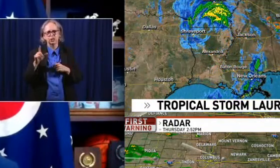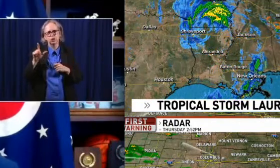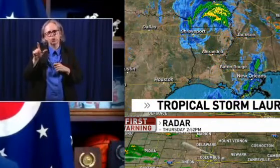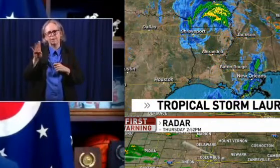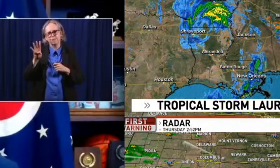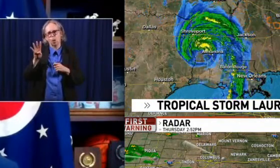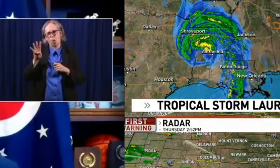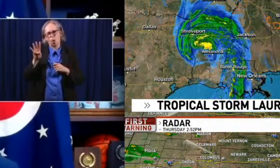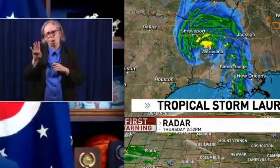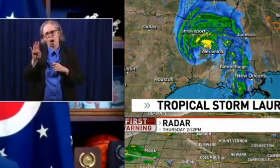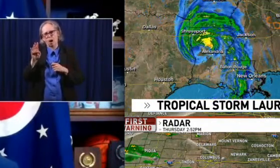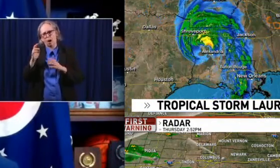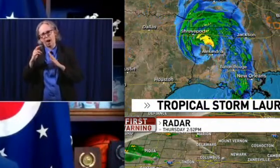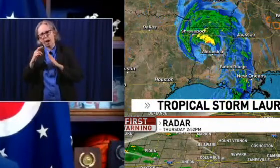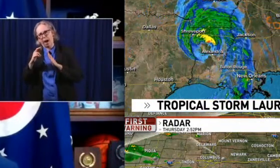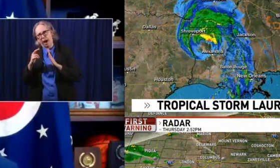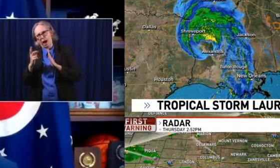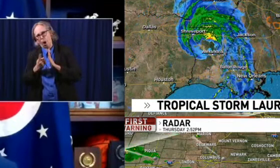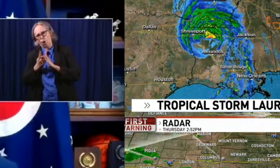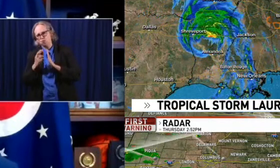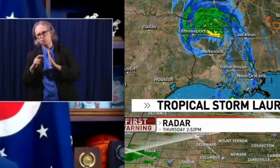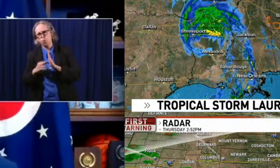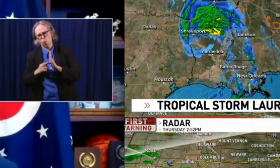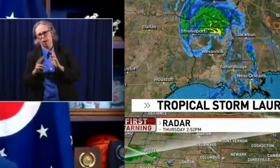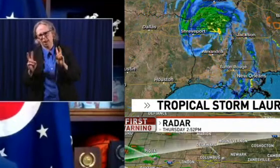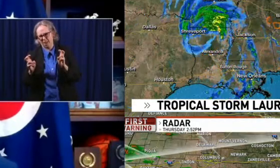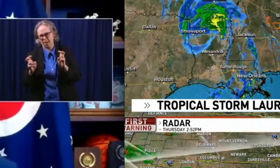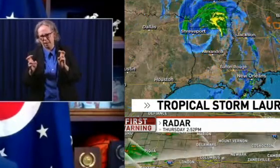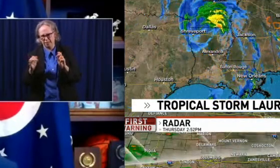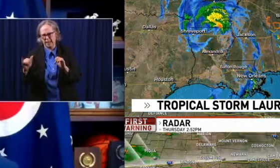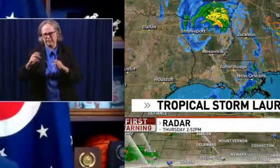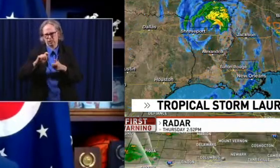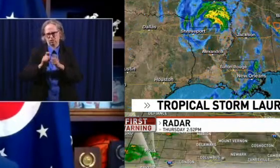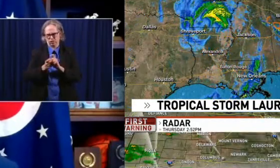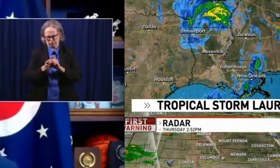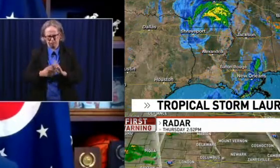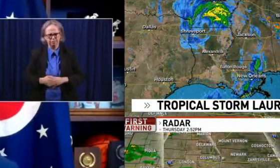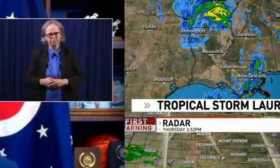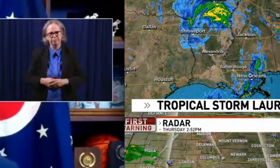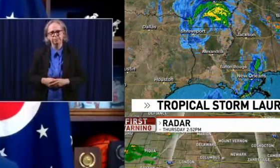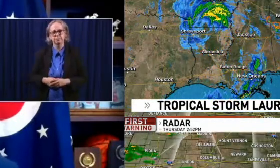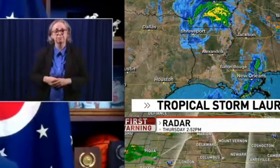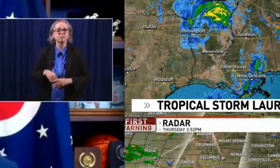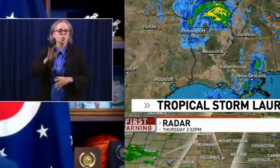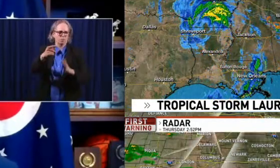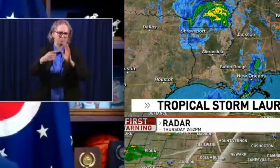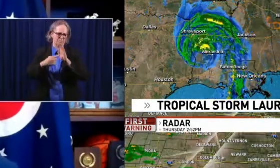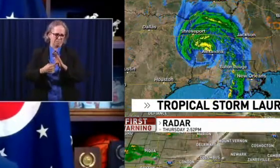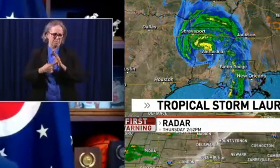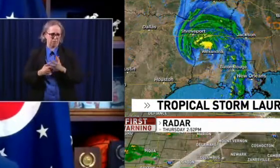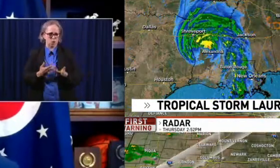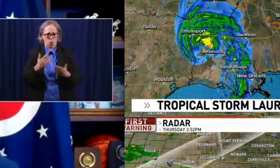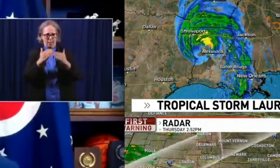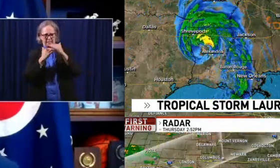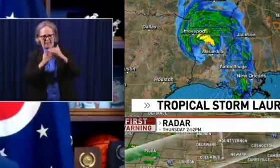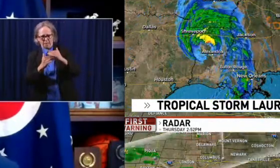that we limited exposure of teams, that they weren't playing multiple teams in the same